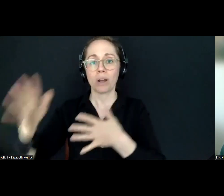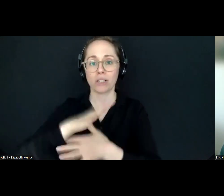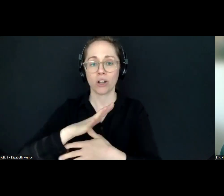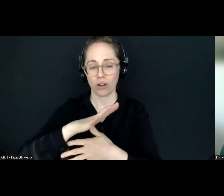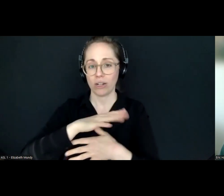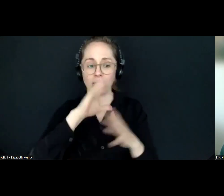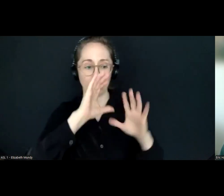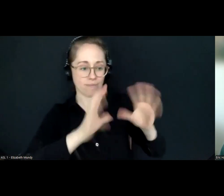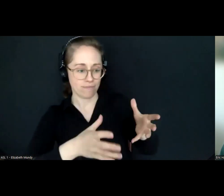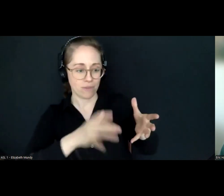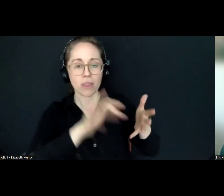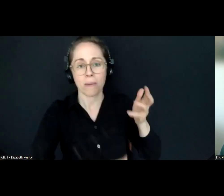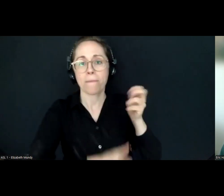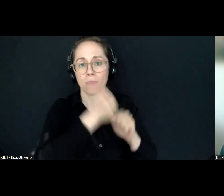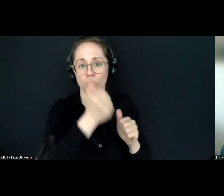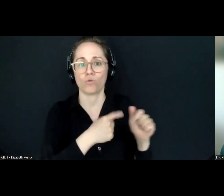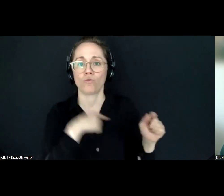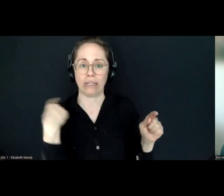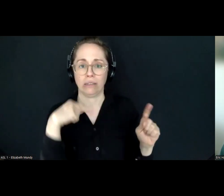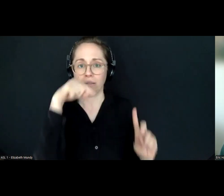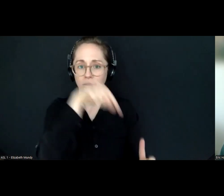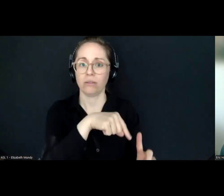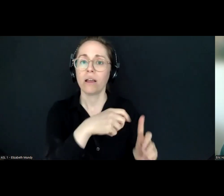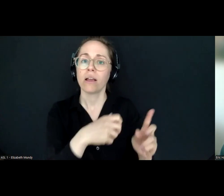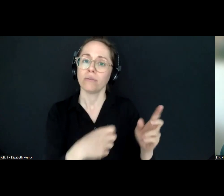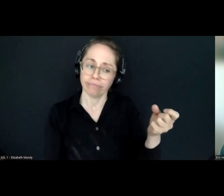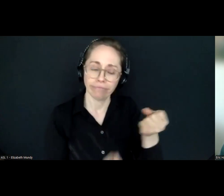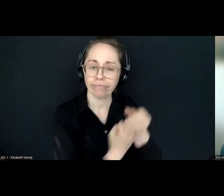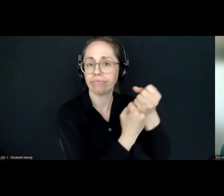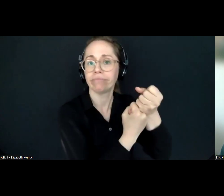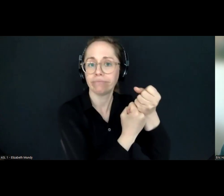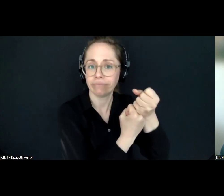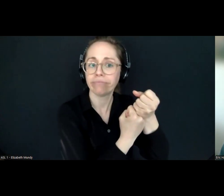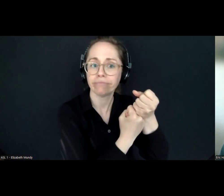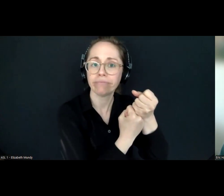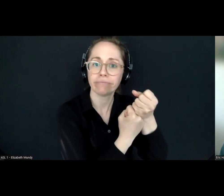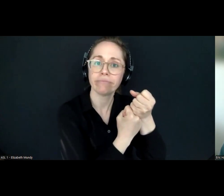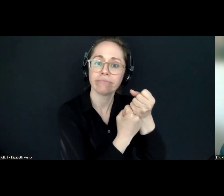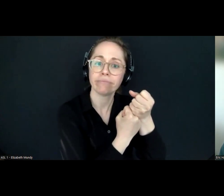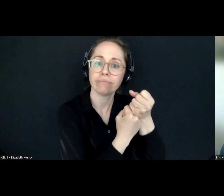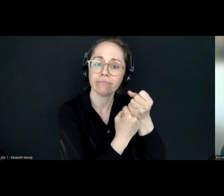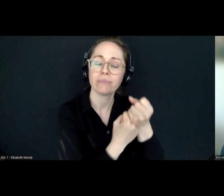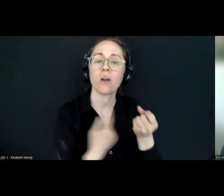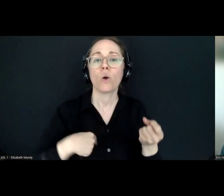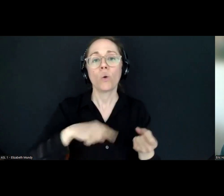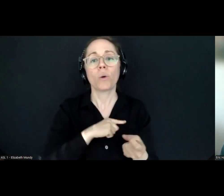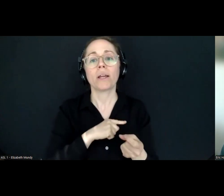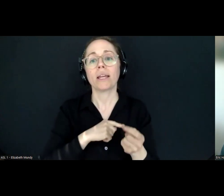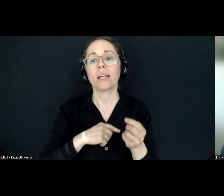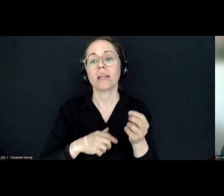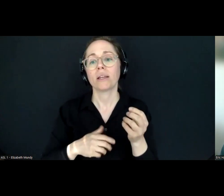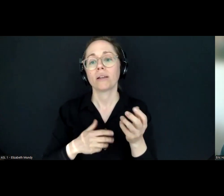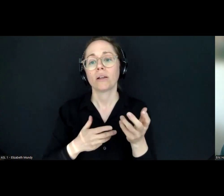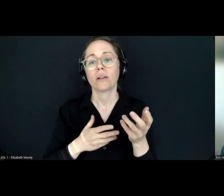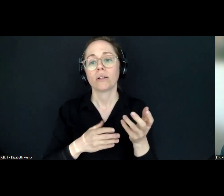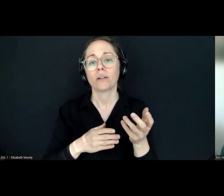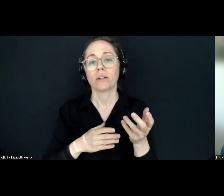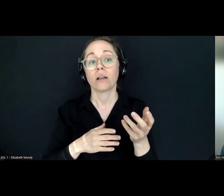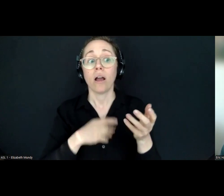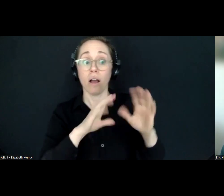vulnerable, and that we lift them up, but also that we work directly with the communities that we're